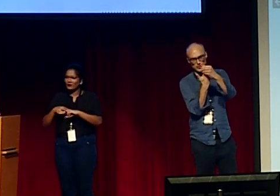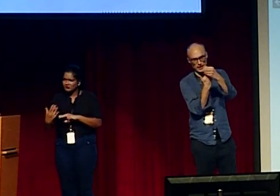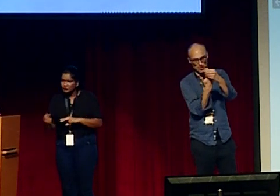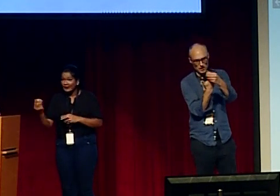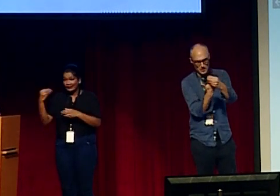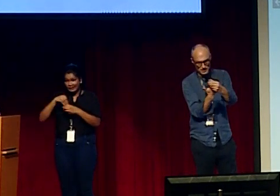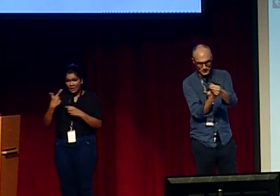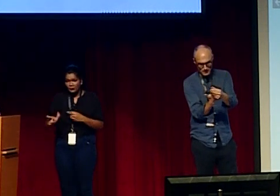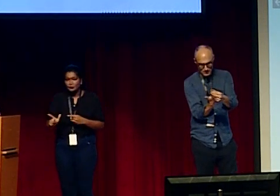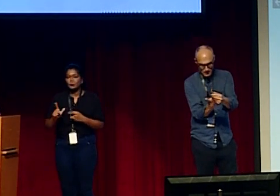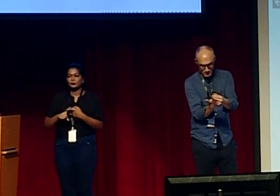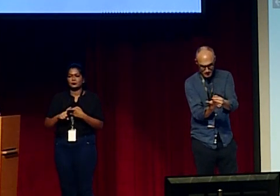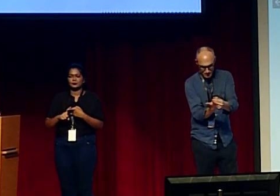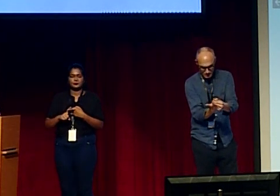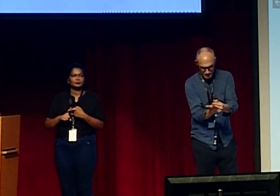can integrate